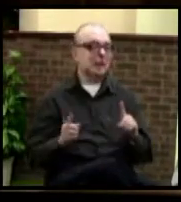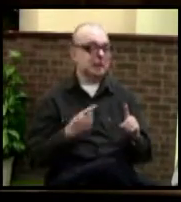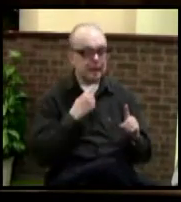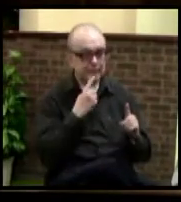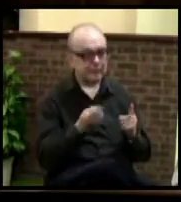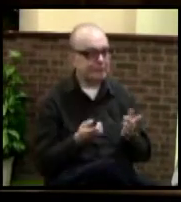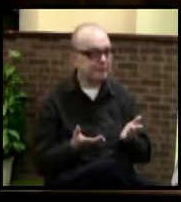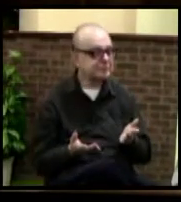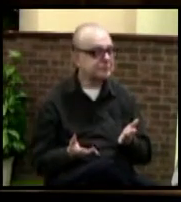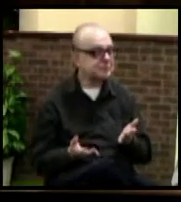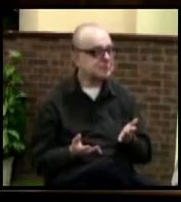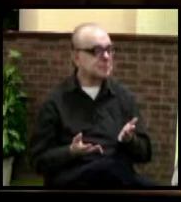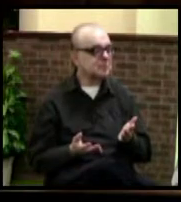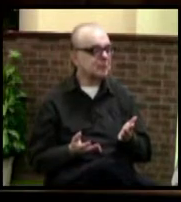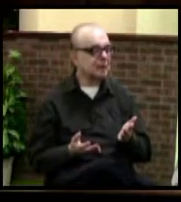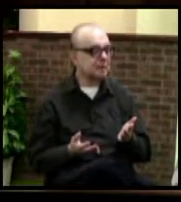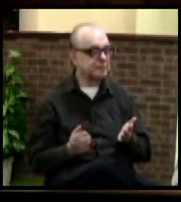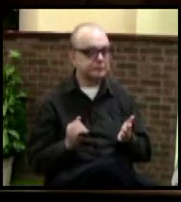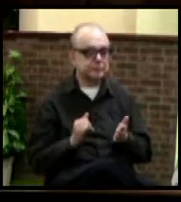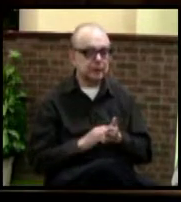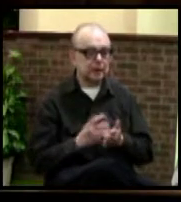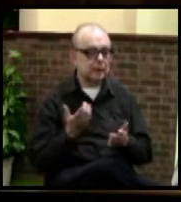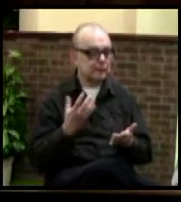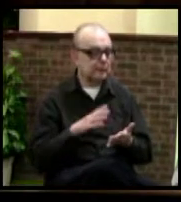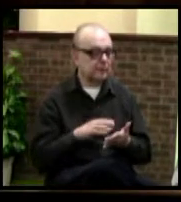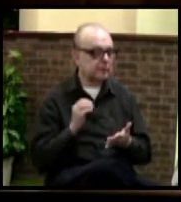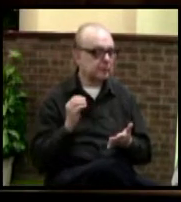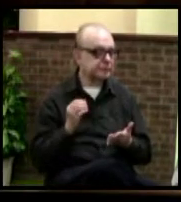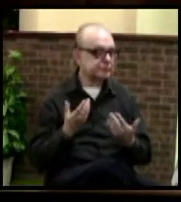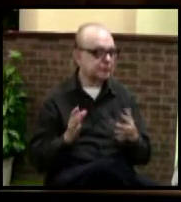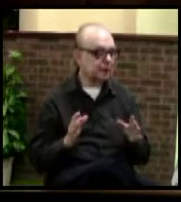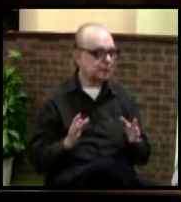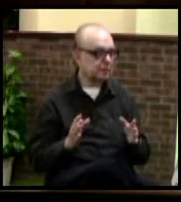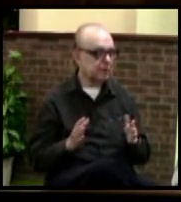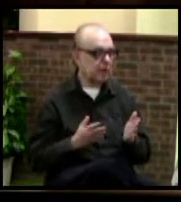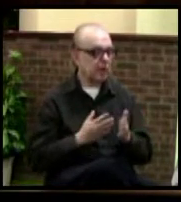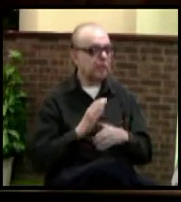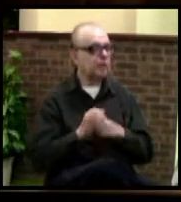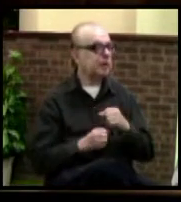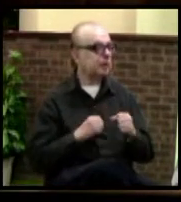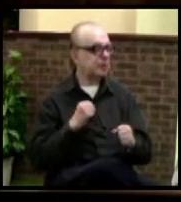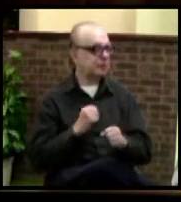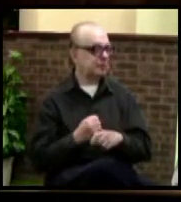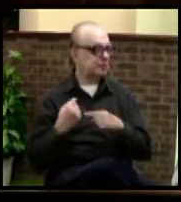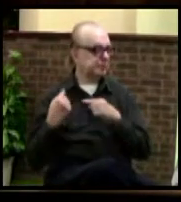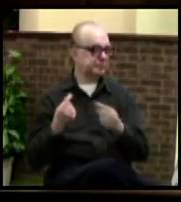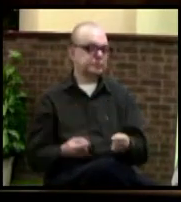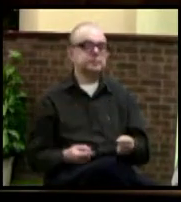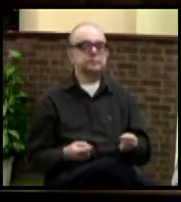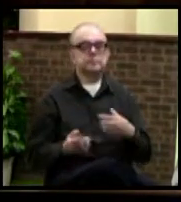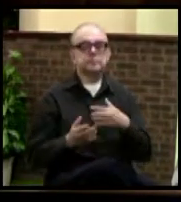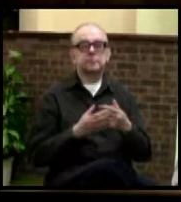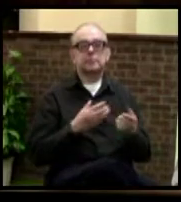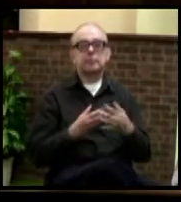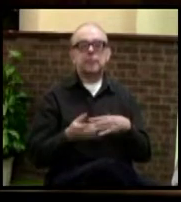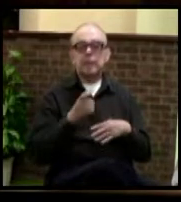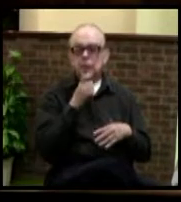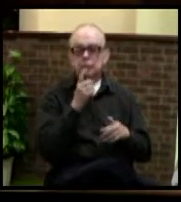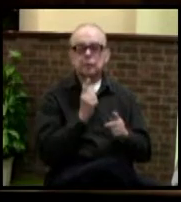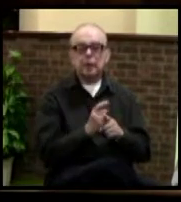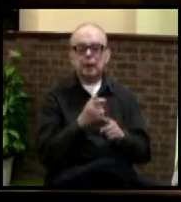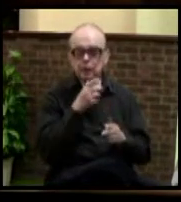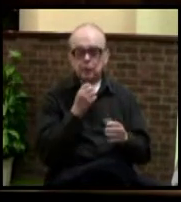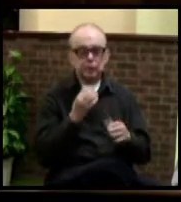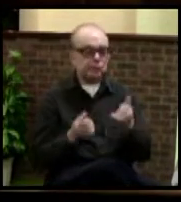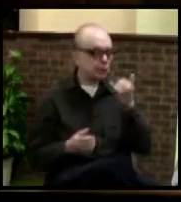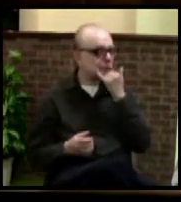But can I tell you that what I've learned over the years is it doesn't matter who's right